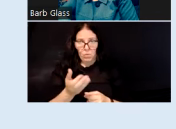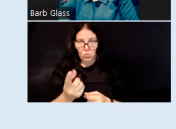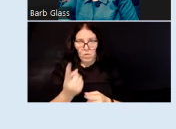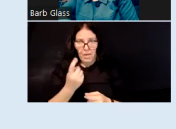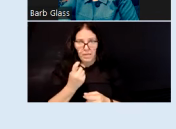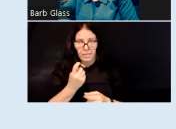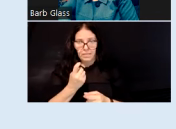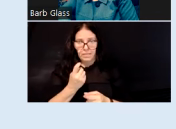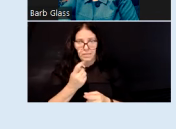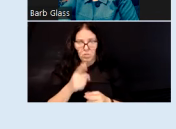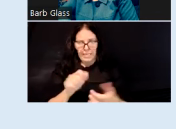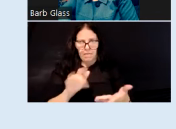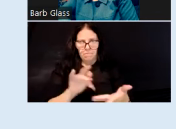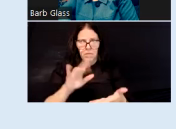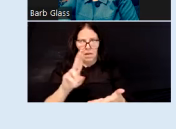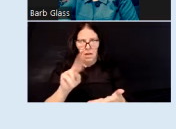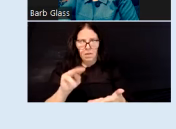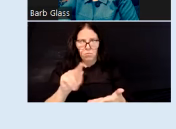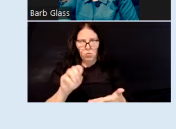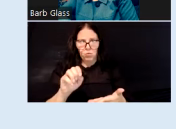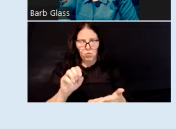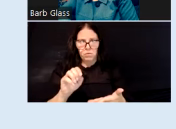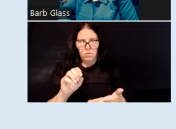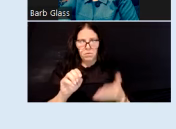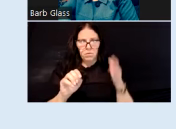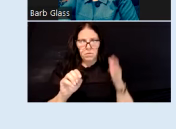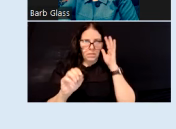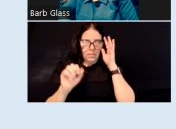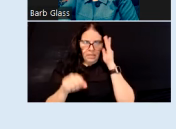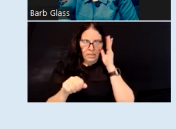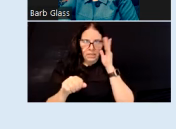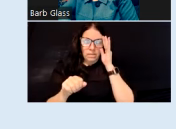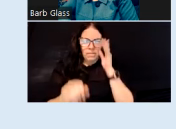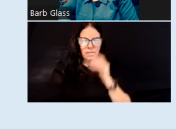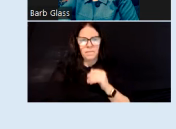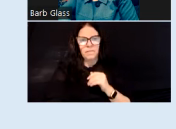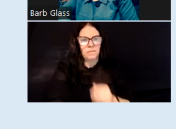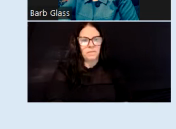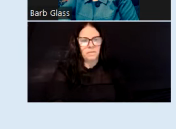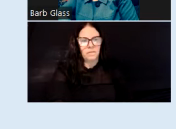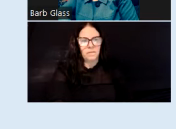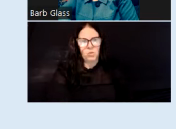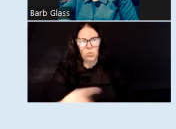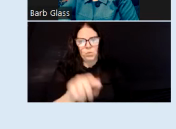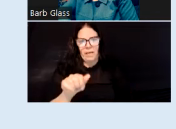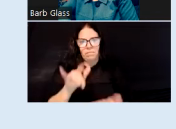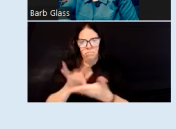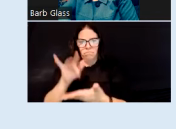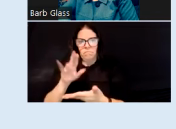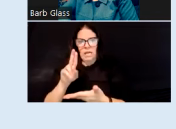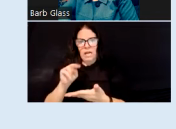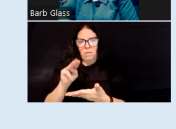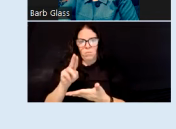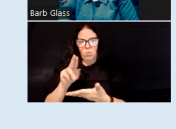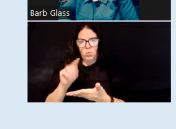You can you can actually just click the unmute button yourself because we've given you a voice now.